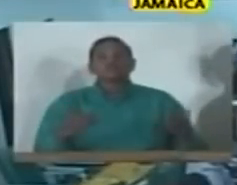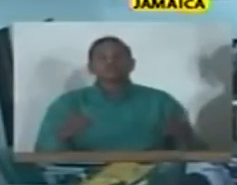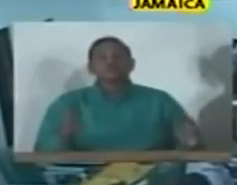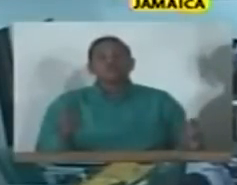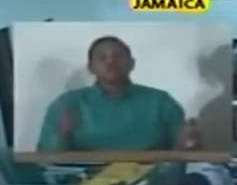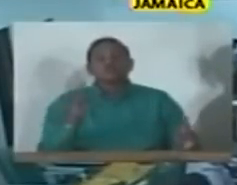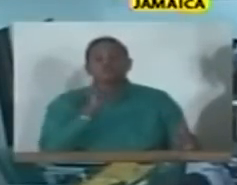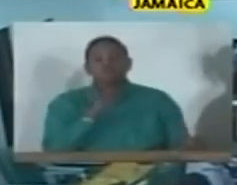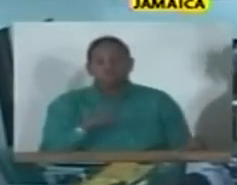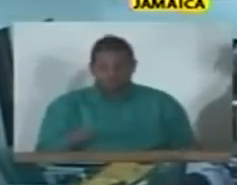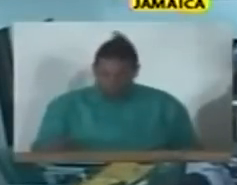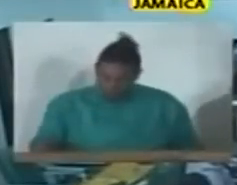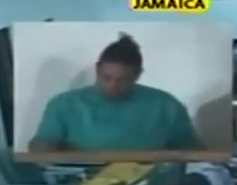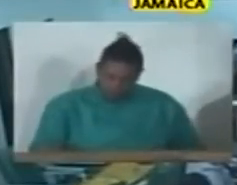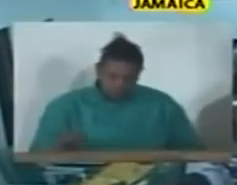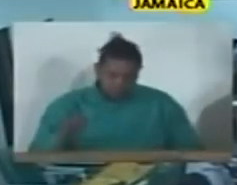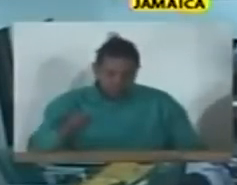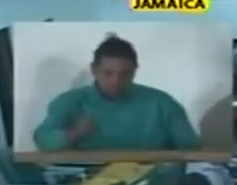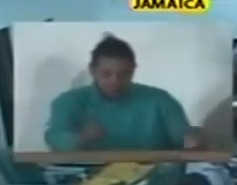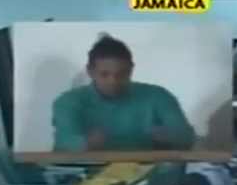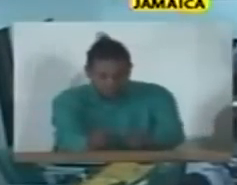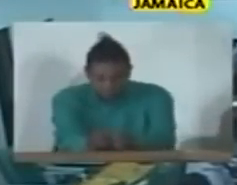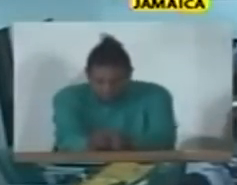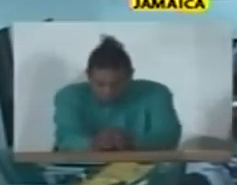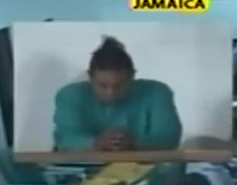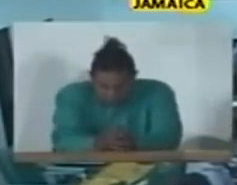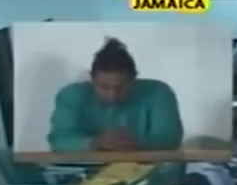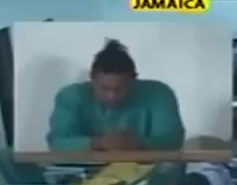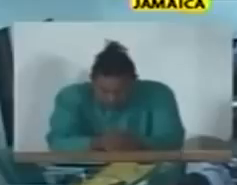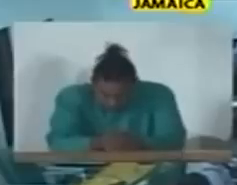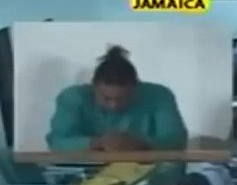You're a good boy, I'm not going to harass you.